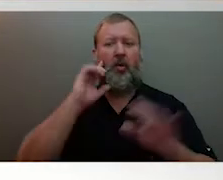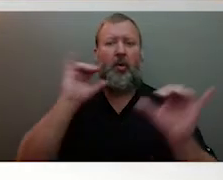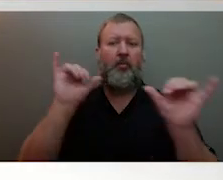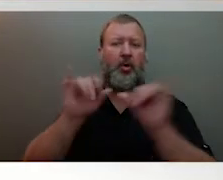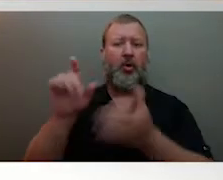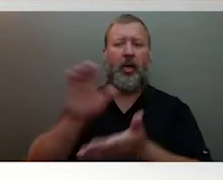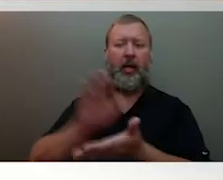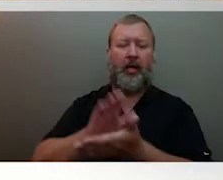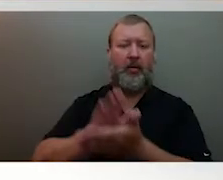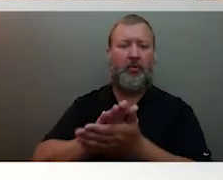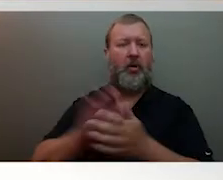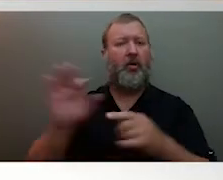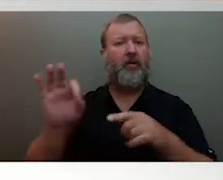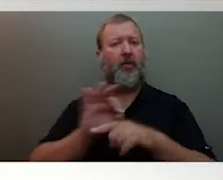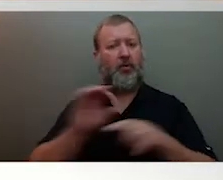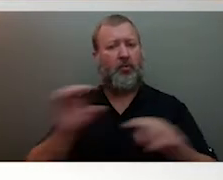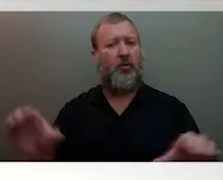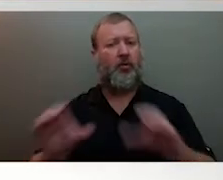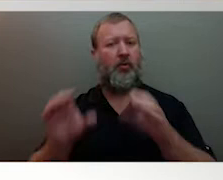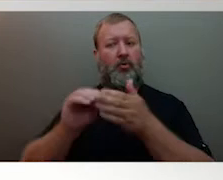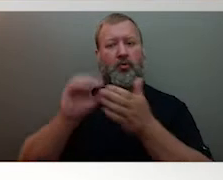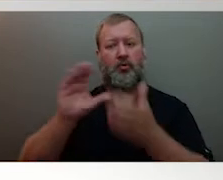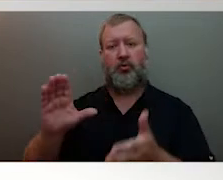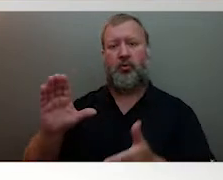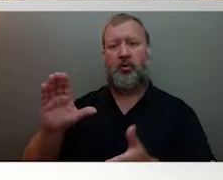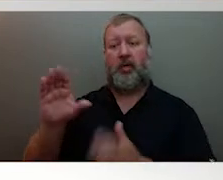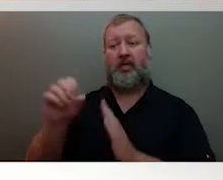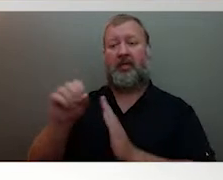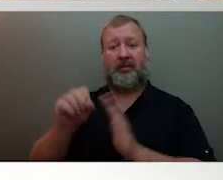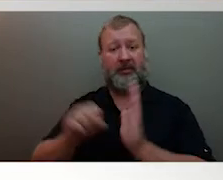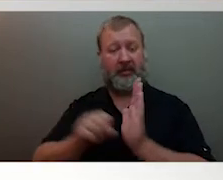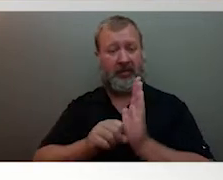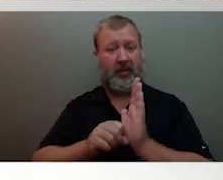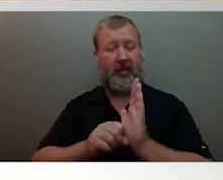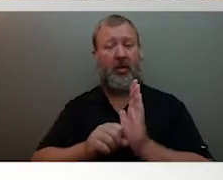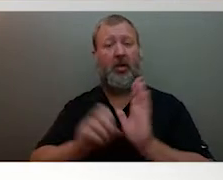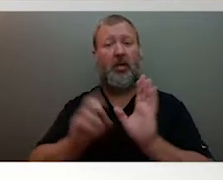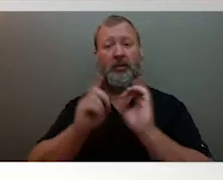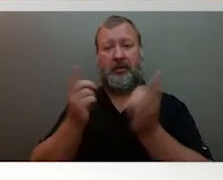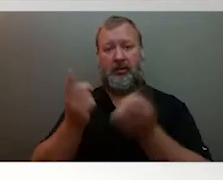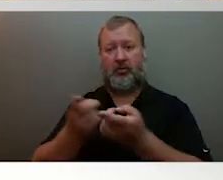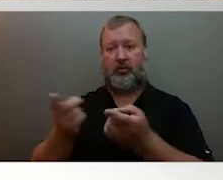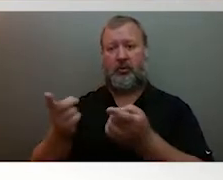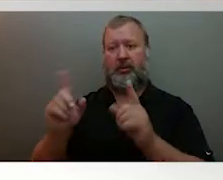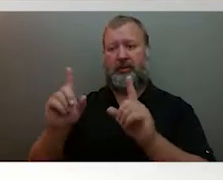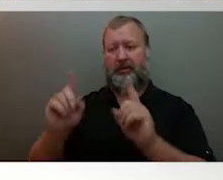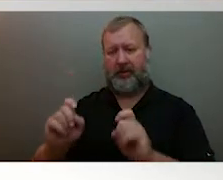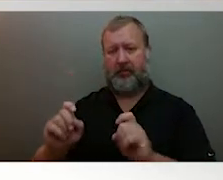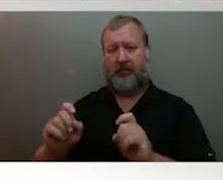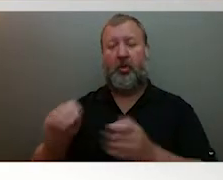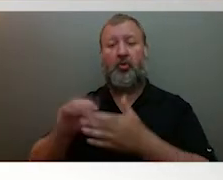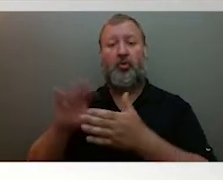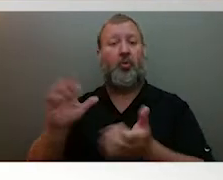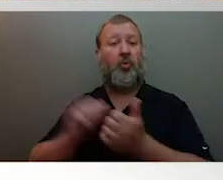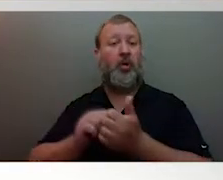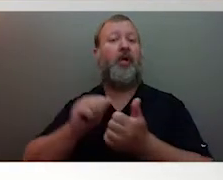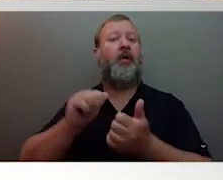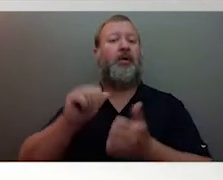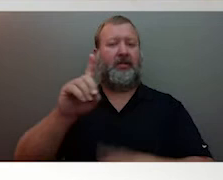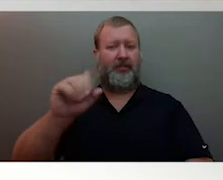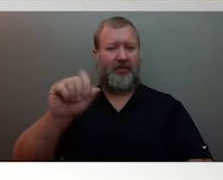and functional performance of the student on state or district assessments. Students with disabilities